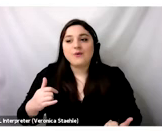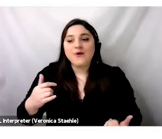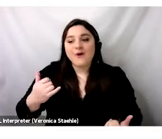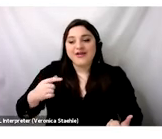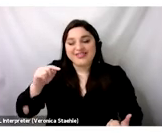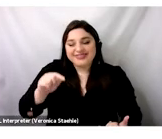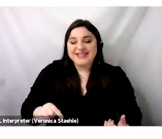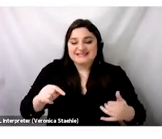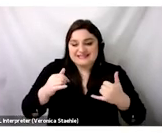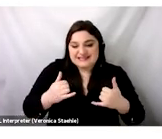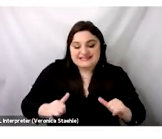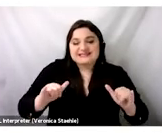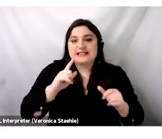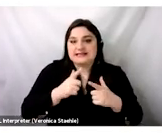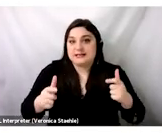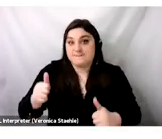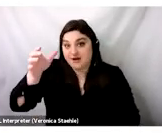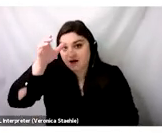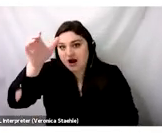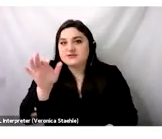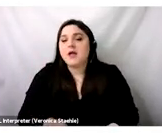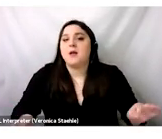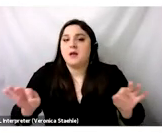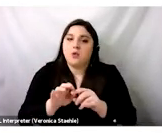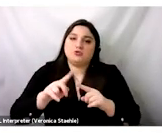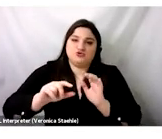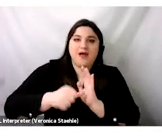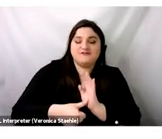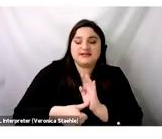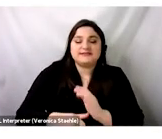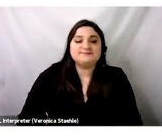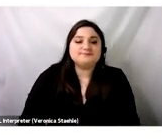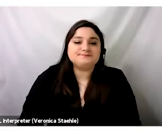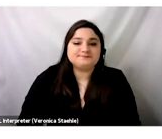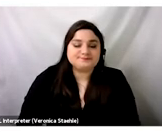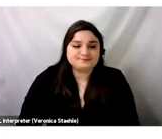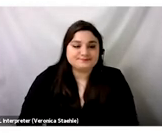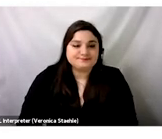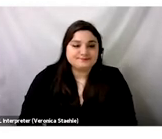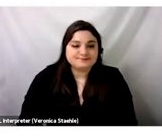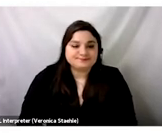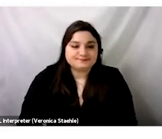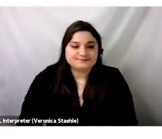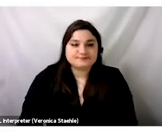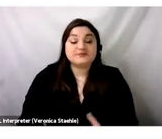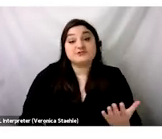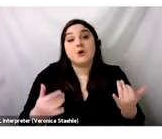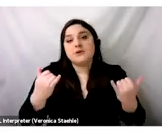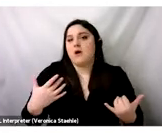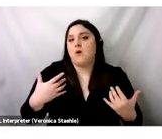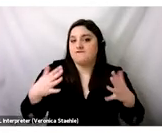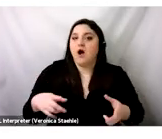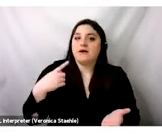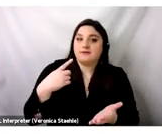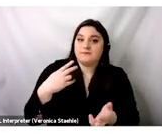kind of the overarching concept, but it's important to talk about the specifics. So as I mentioned, microplastics are a byproduct of